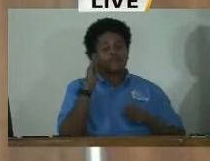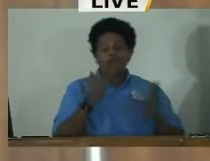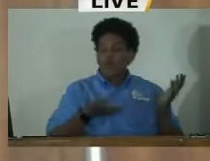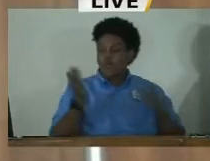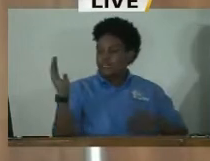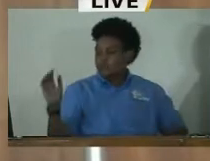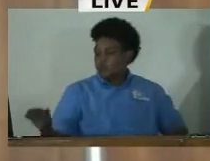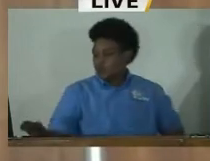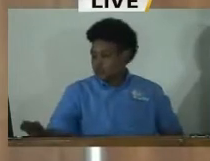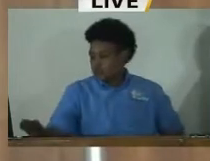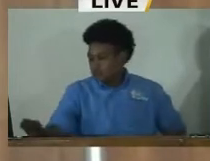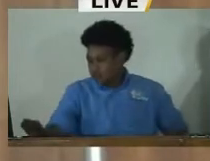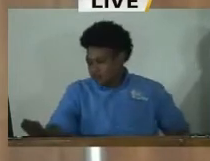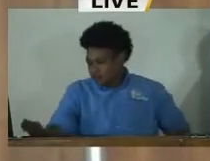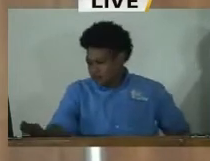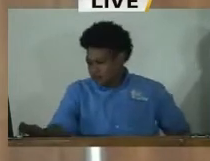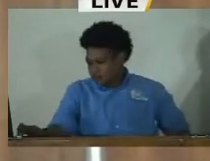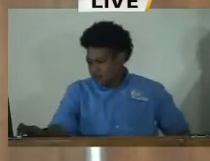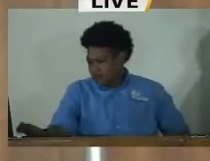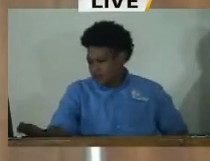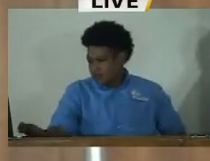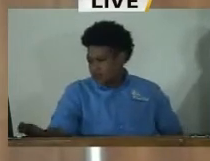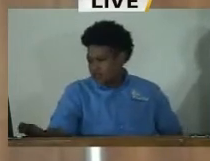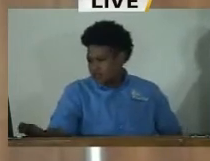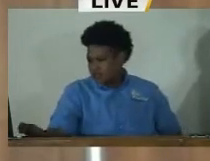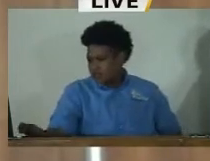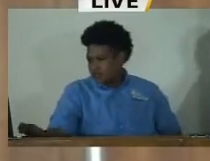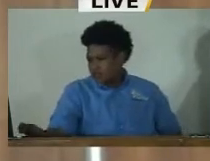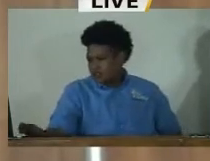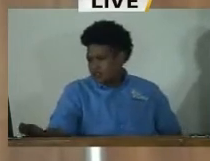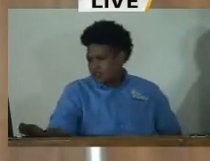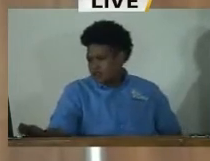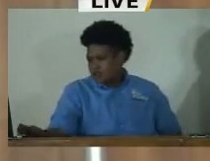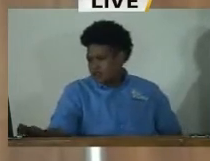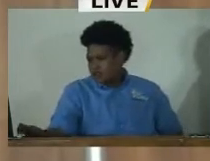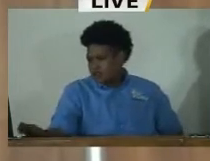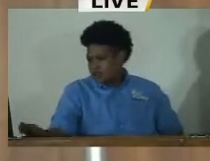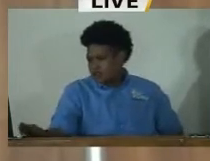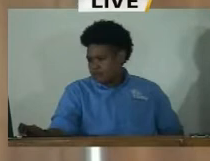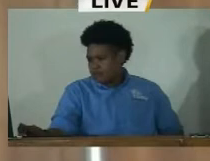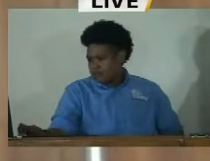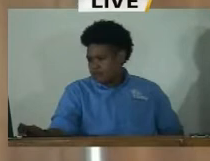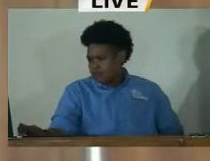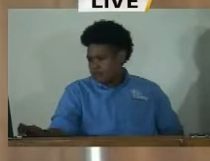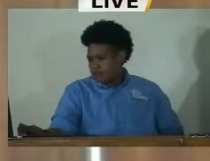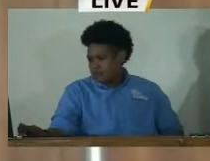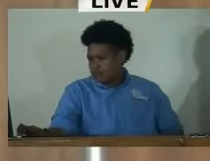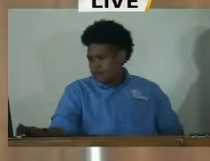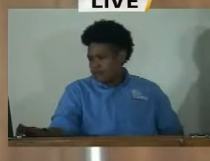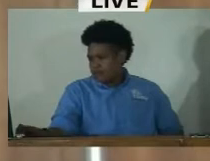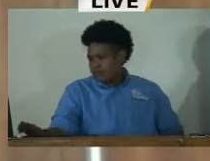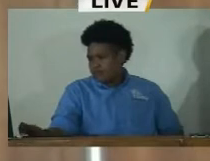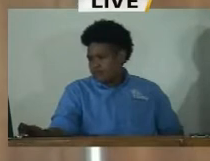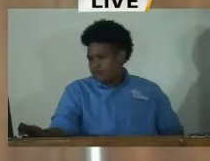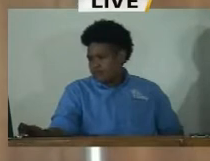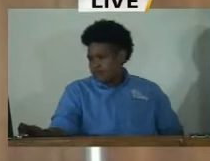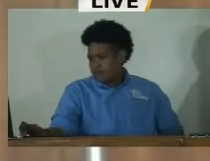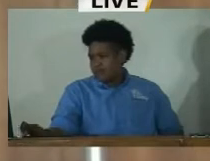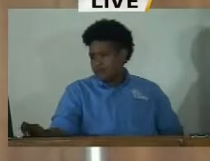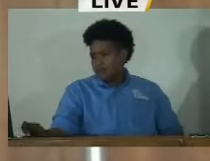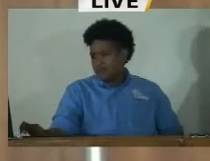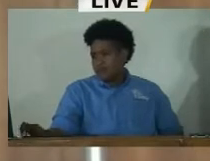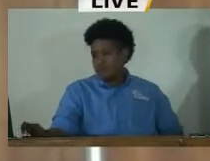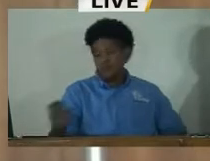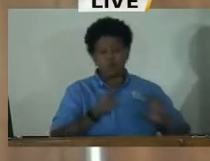export. Madam Speaker, the world is a very different place today, but we are thinking small and stuck in a